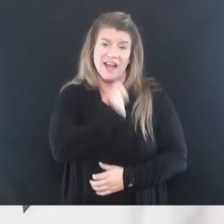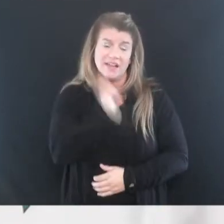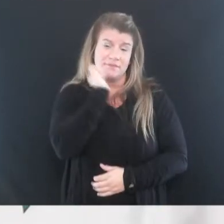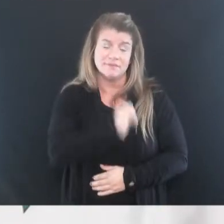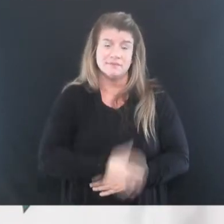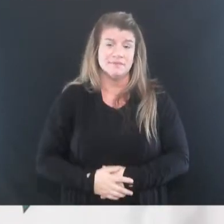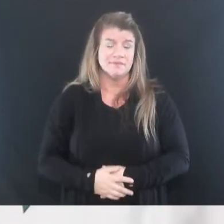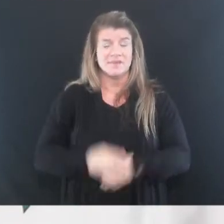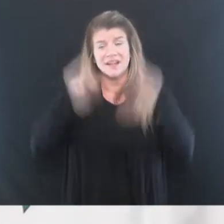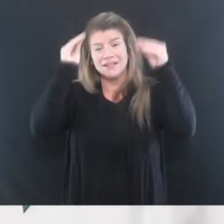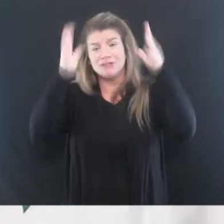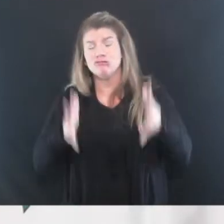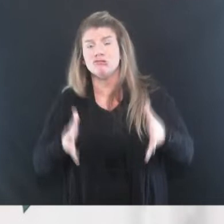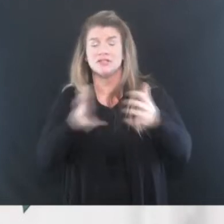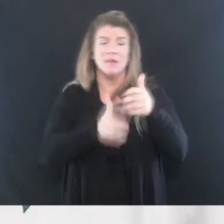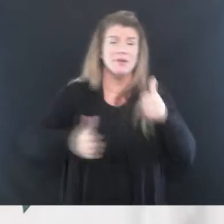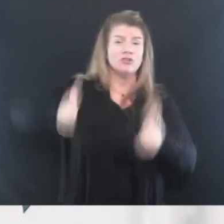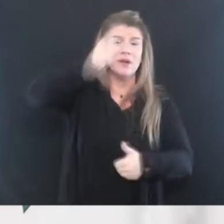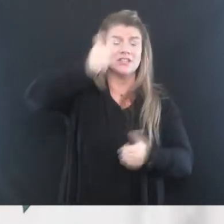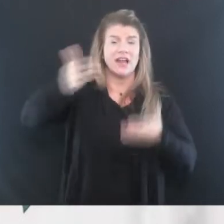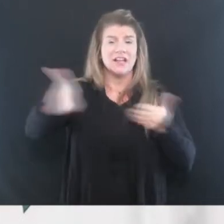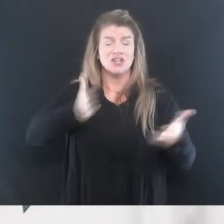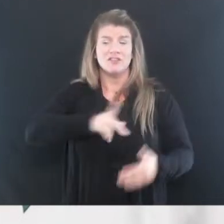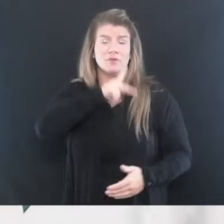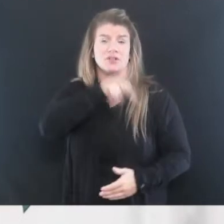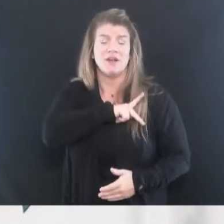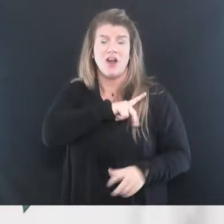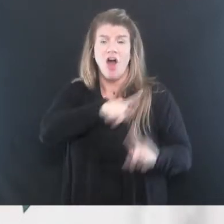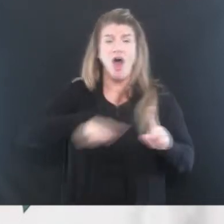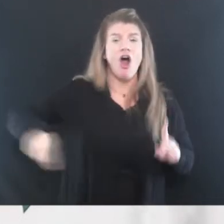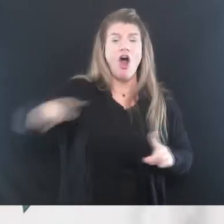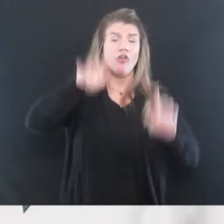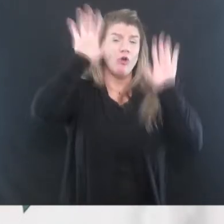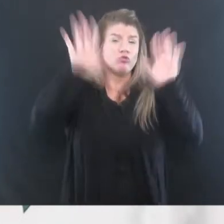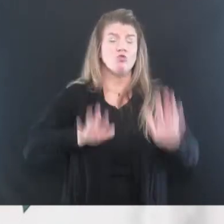teachers, the administration, the service personnel, and all those great people. I